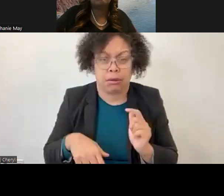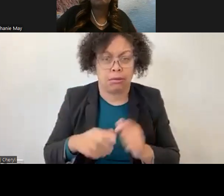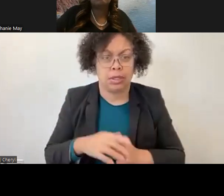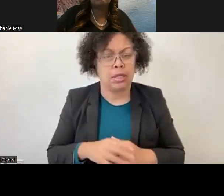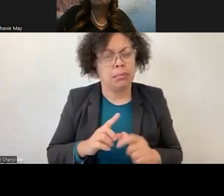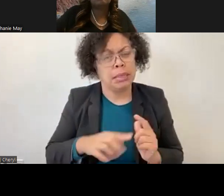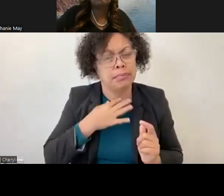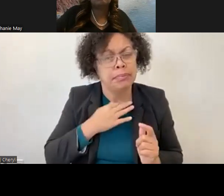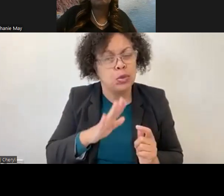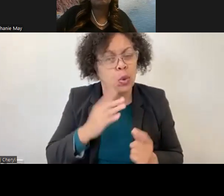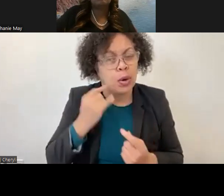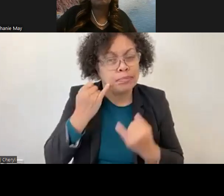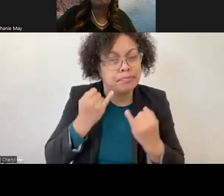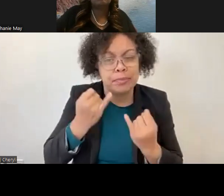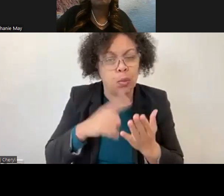done?